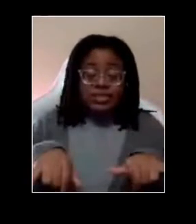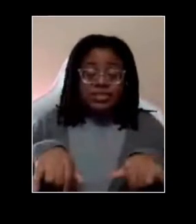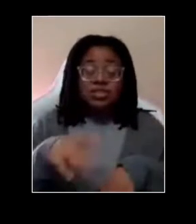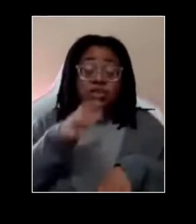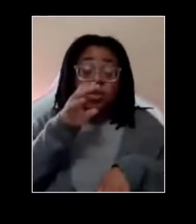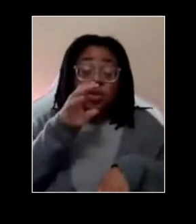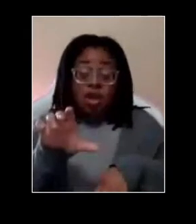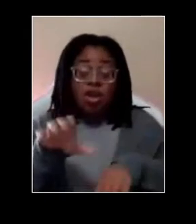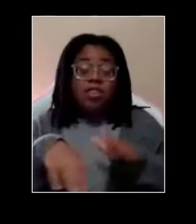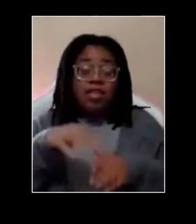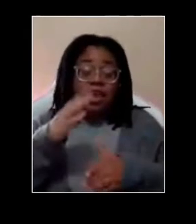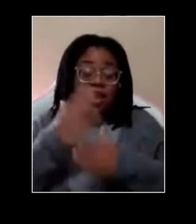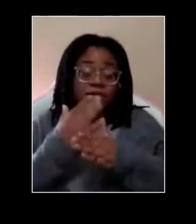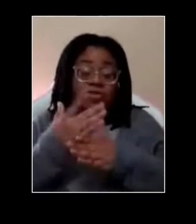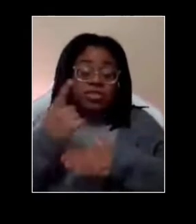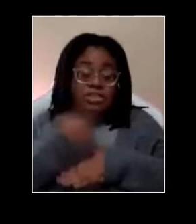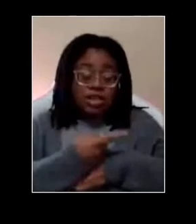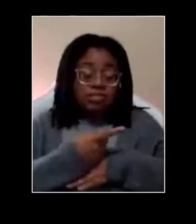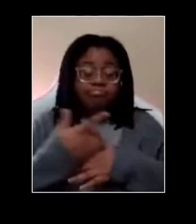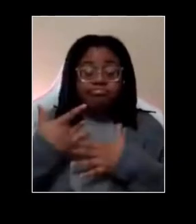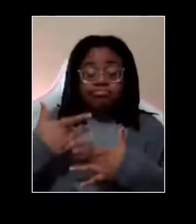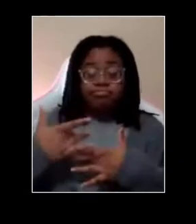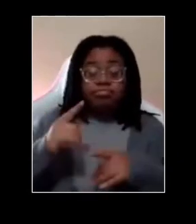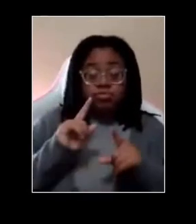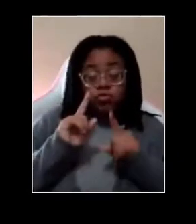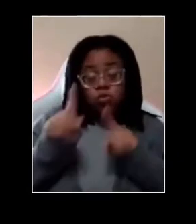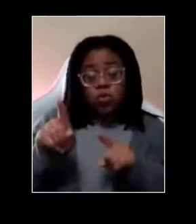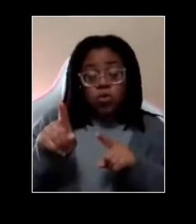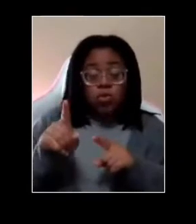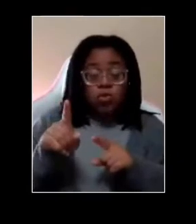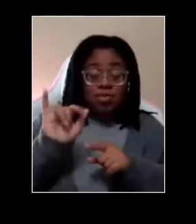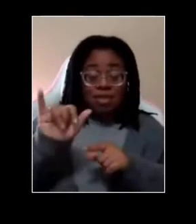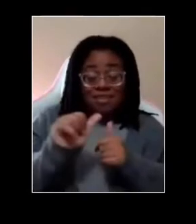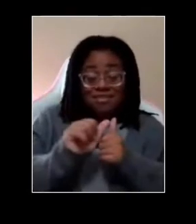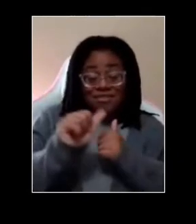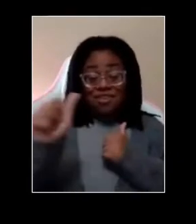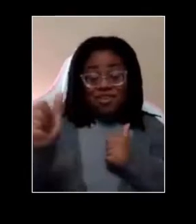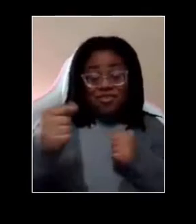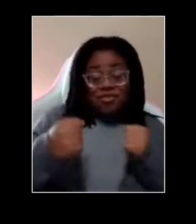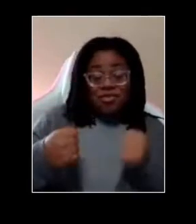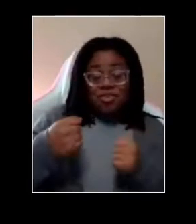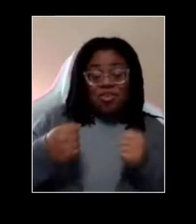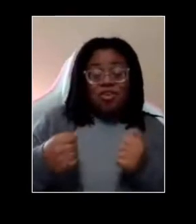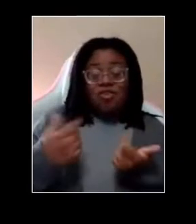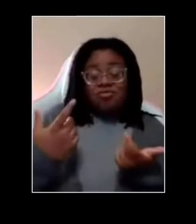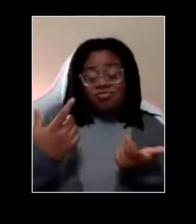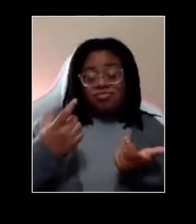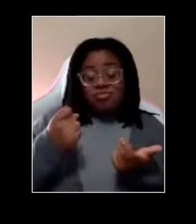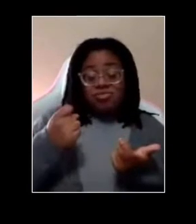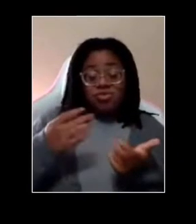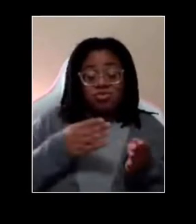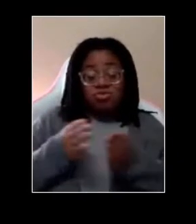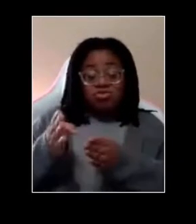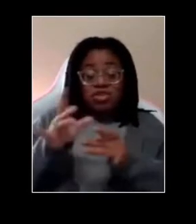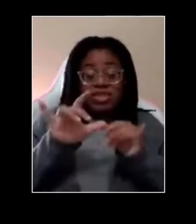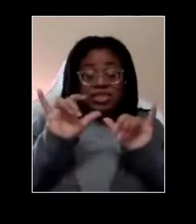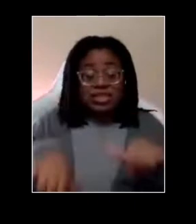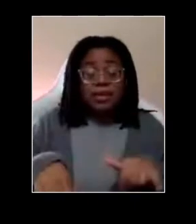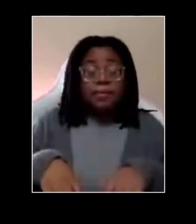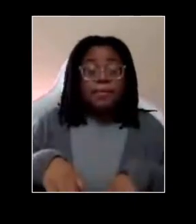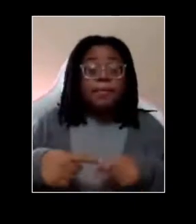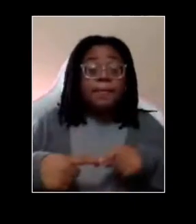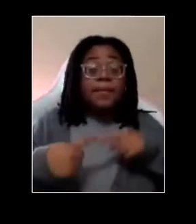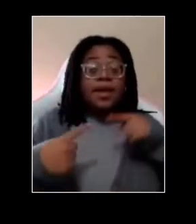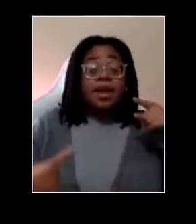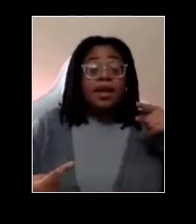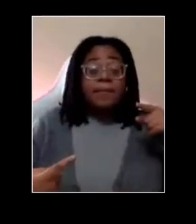average days, they were more likely to be further from their cars in this extensive trail system. The opposite was